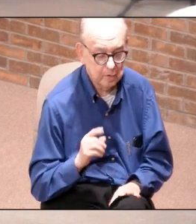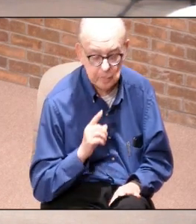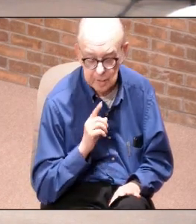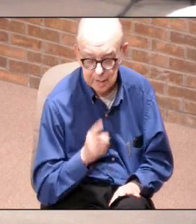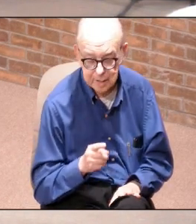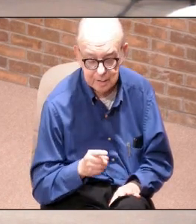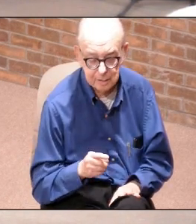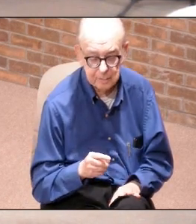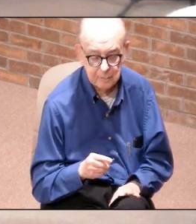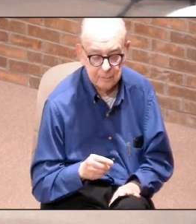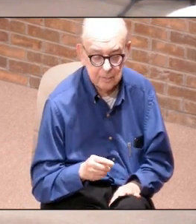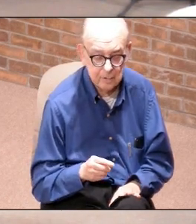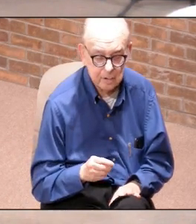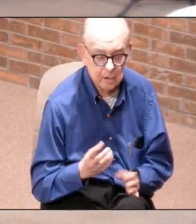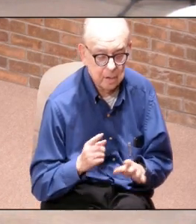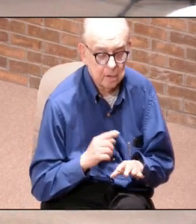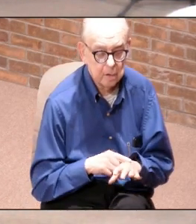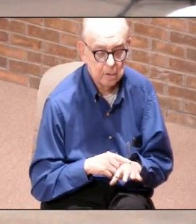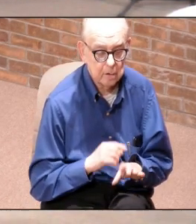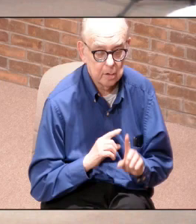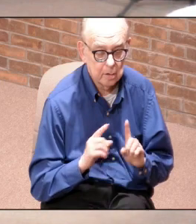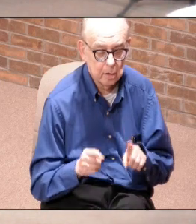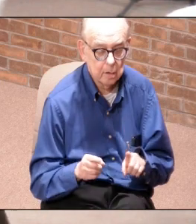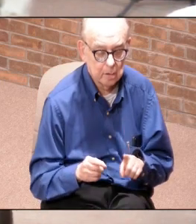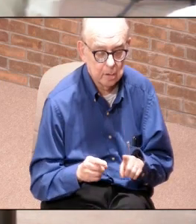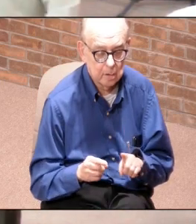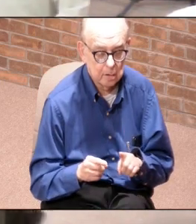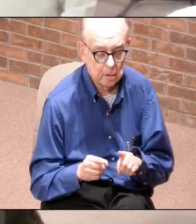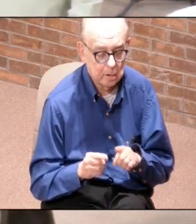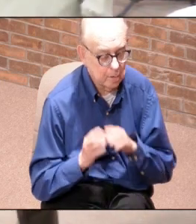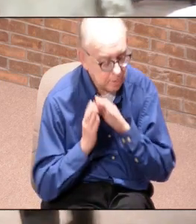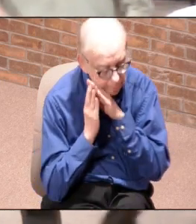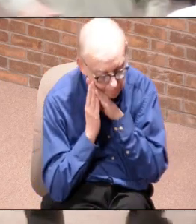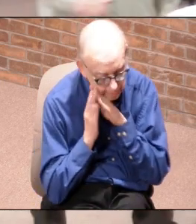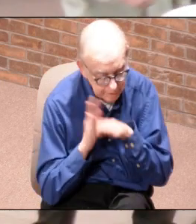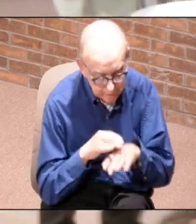Really? How many times did you go to bed on them?